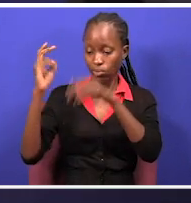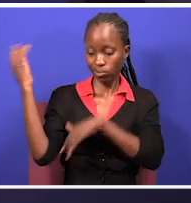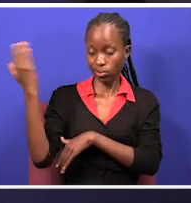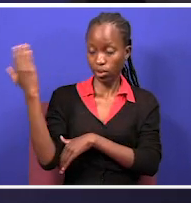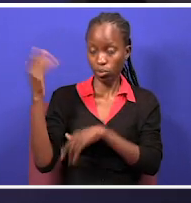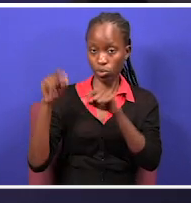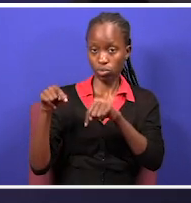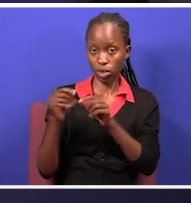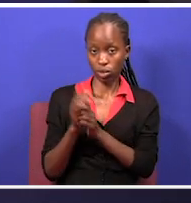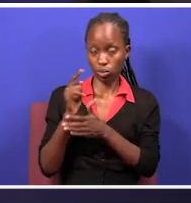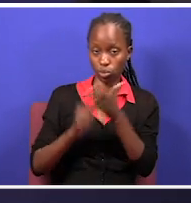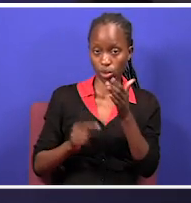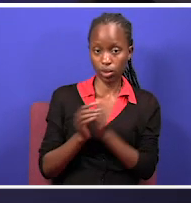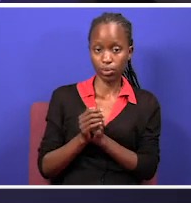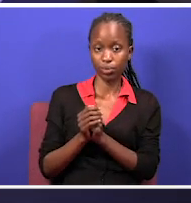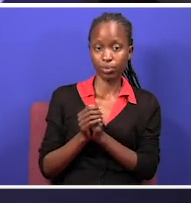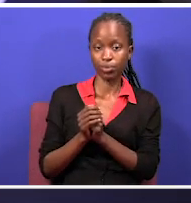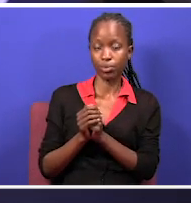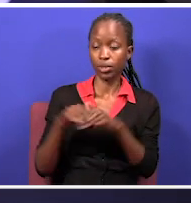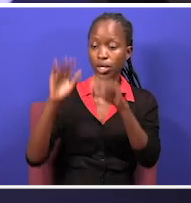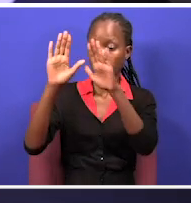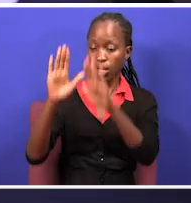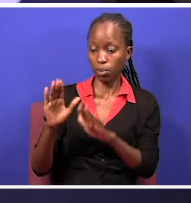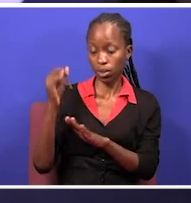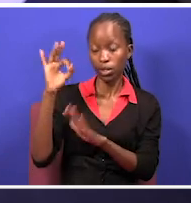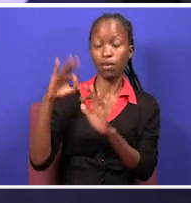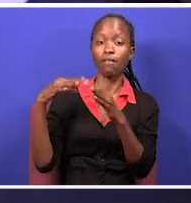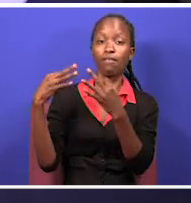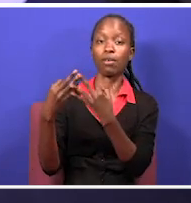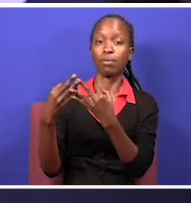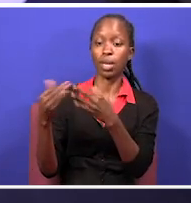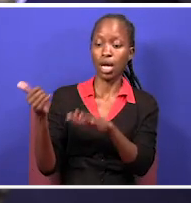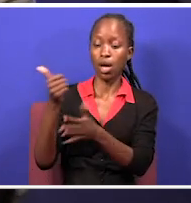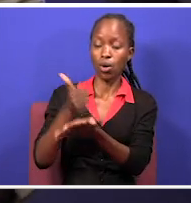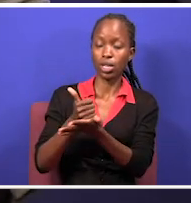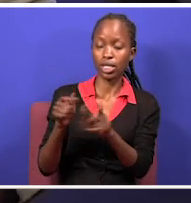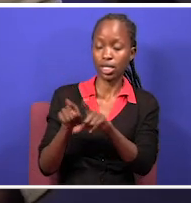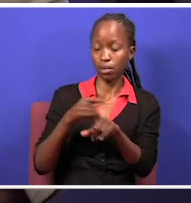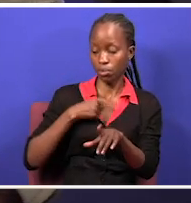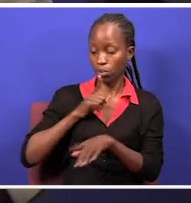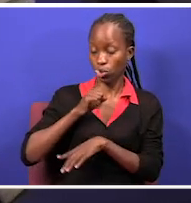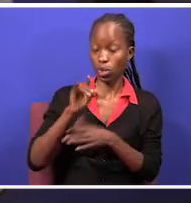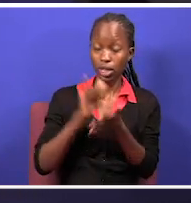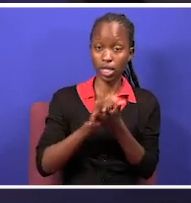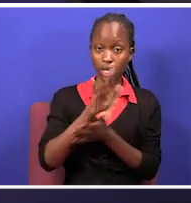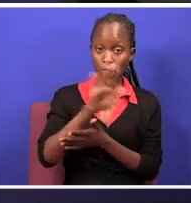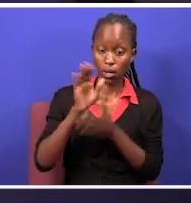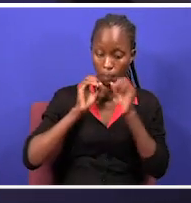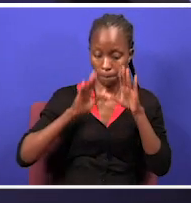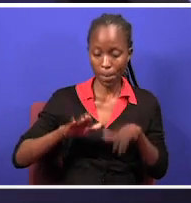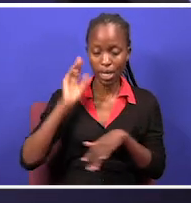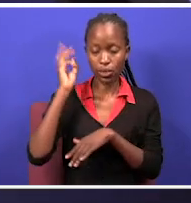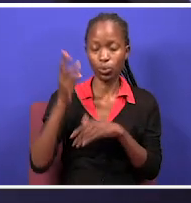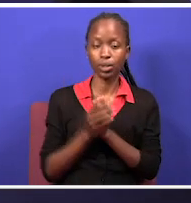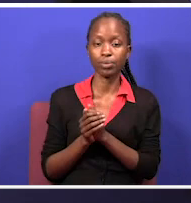sermon today is The Significance of the Family Altar. I am convinced you will be wonderfully